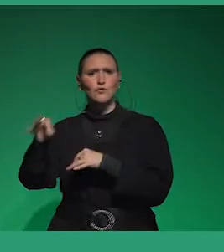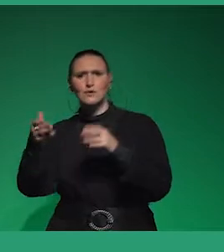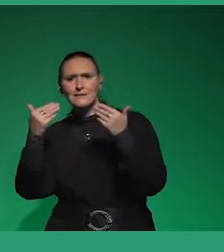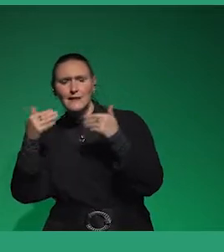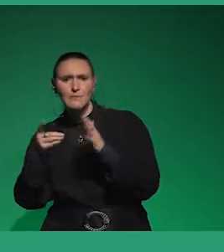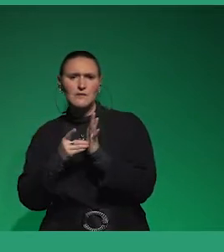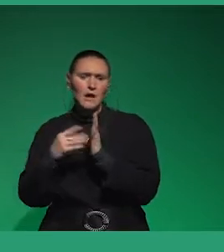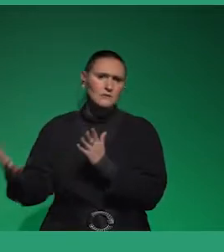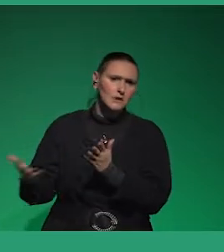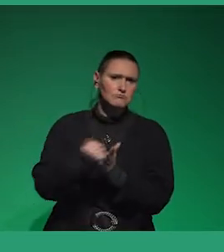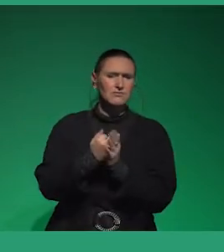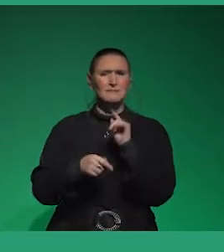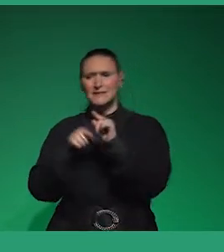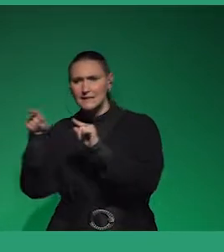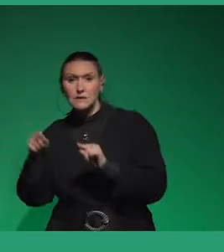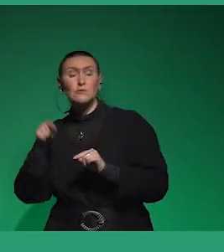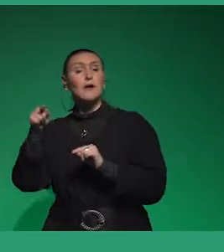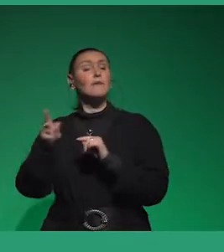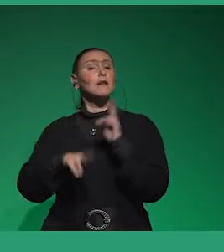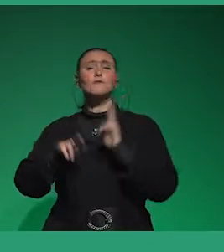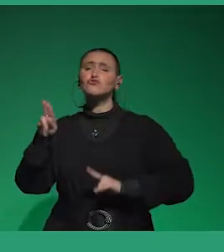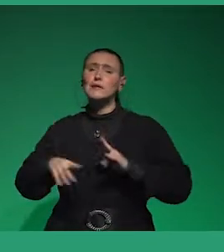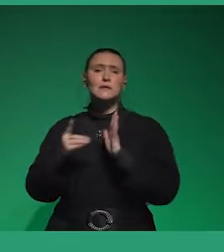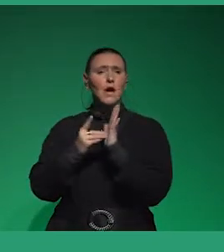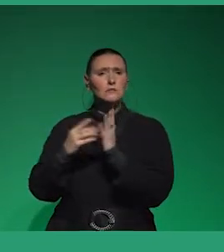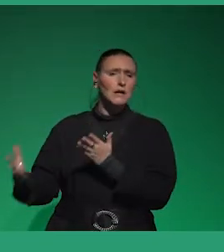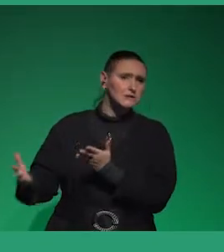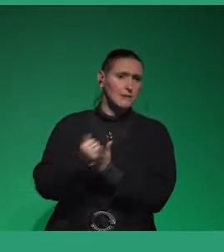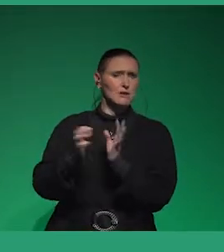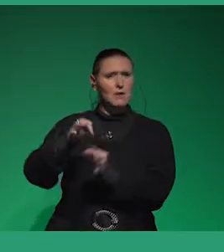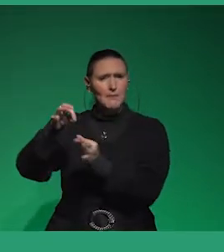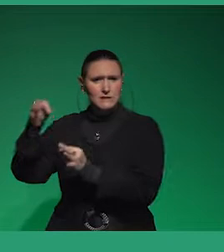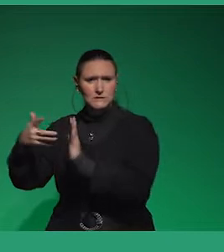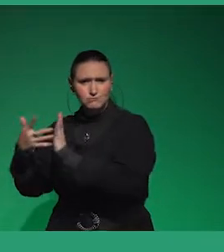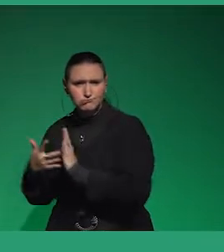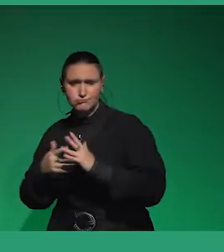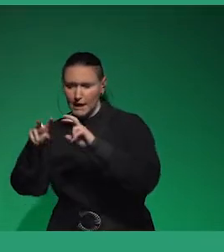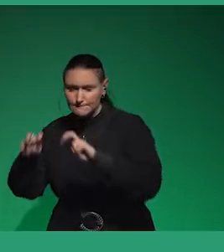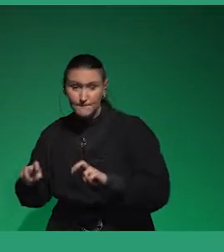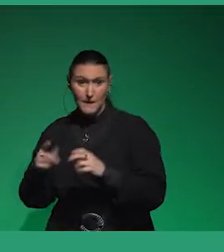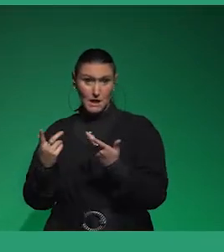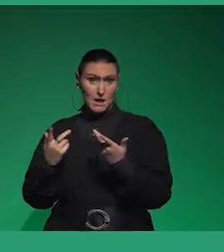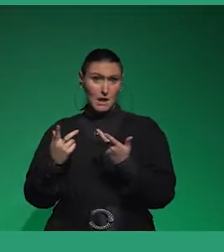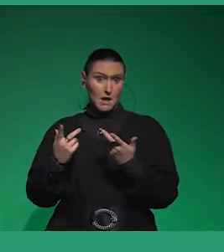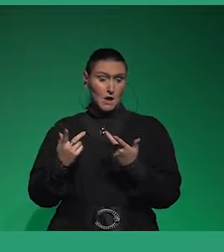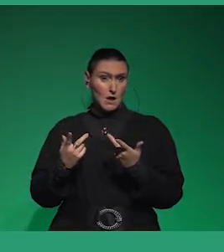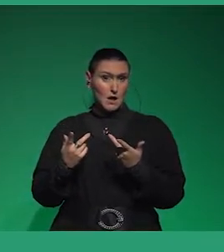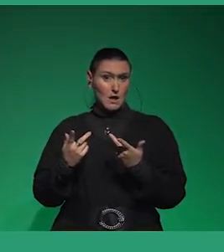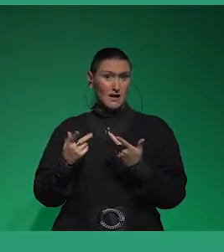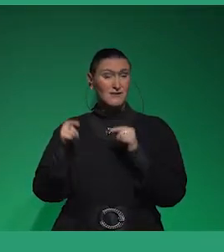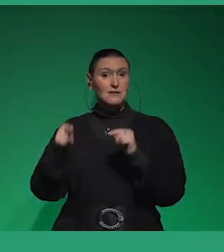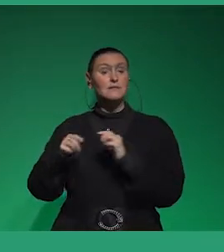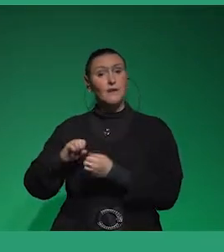measurements, we go all to the same plots and we measure things in place. And then the surrounding villages are investigated by